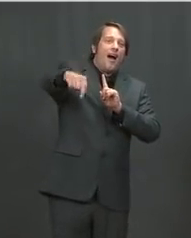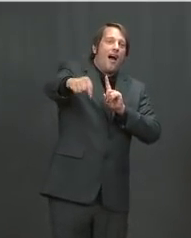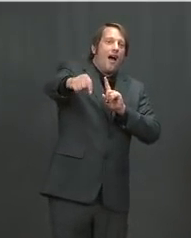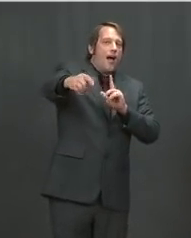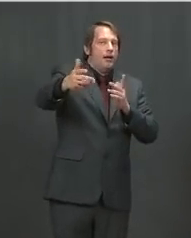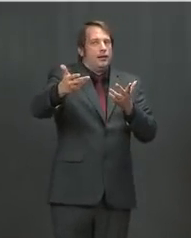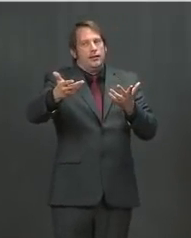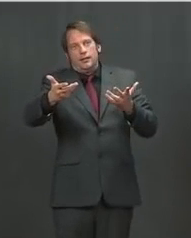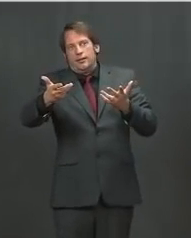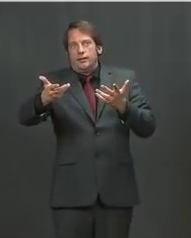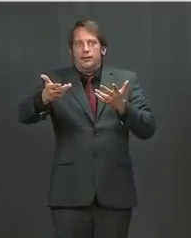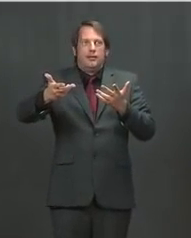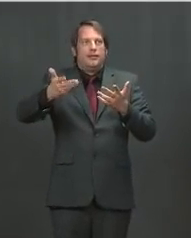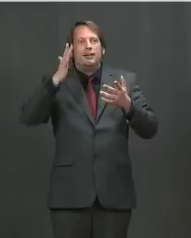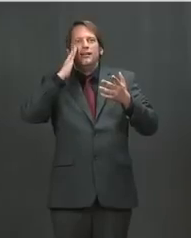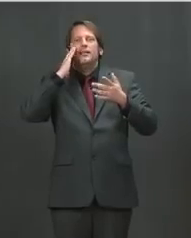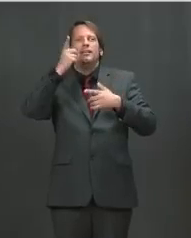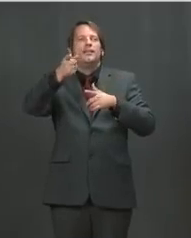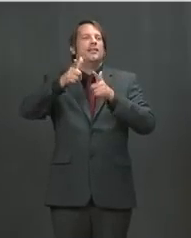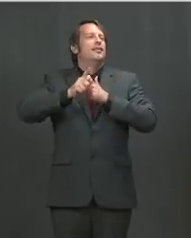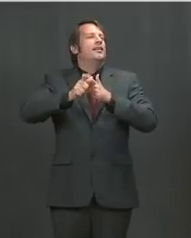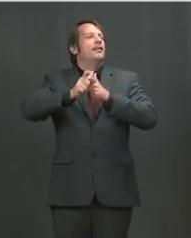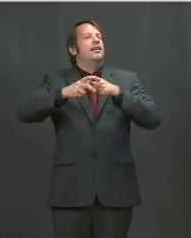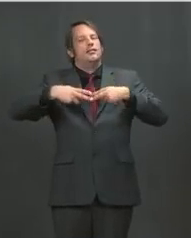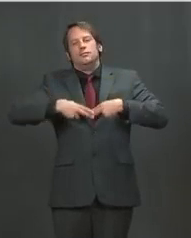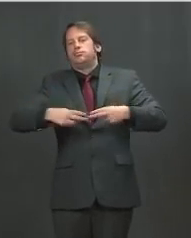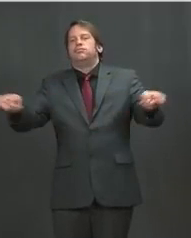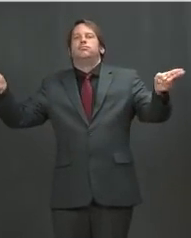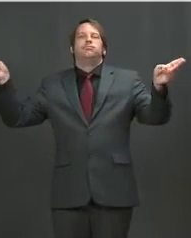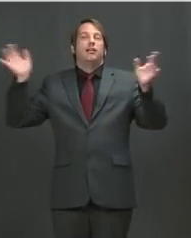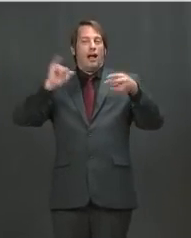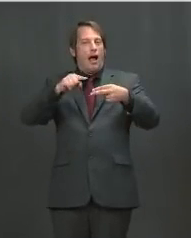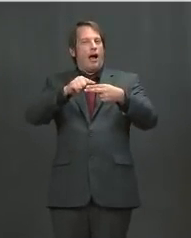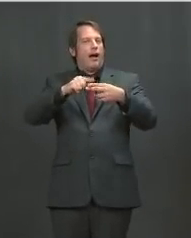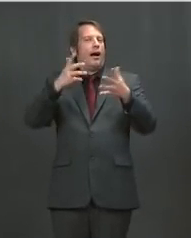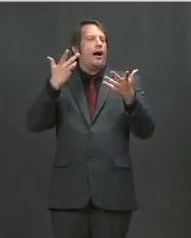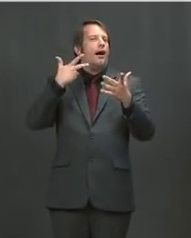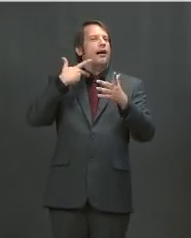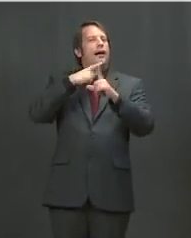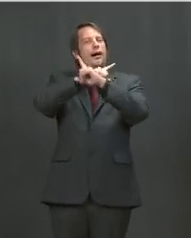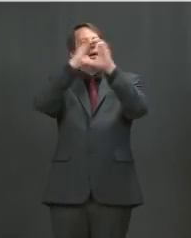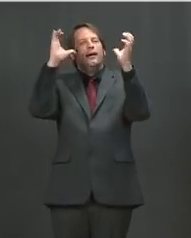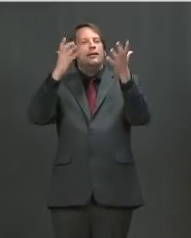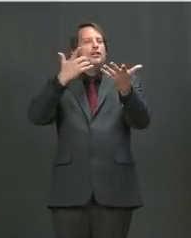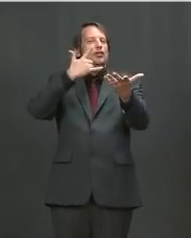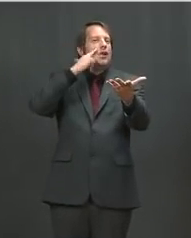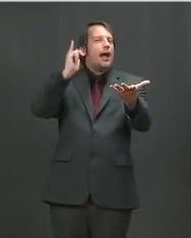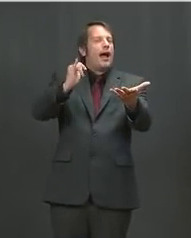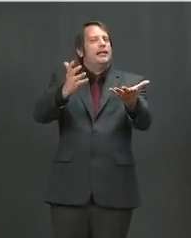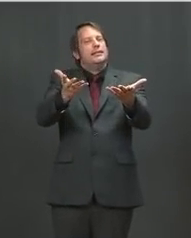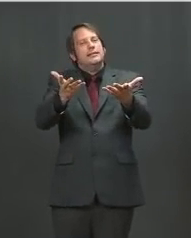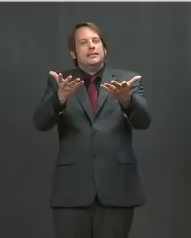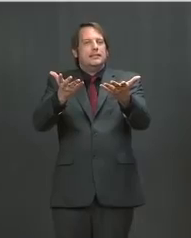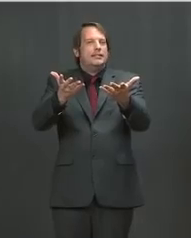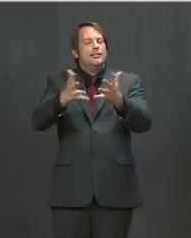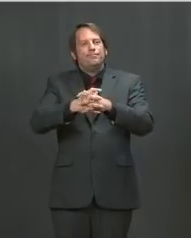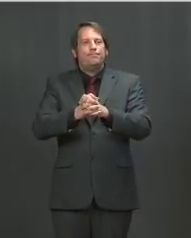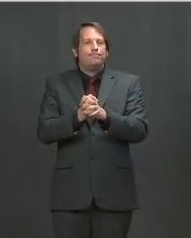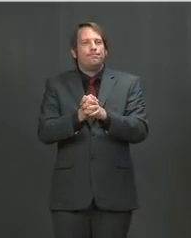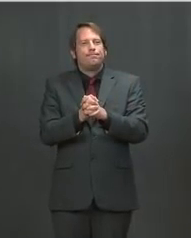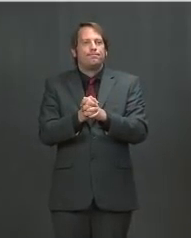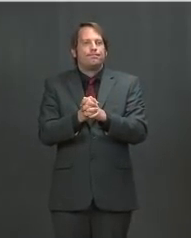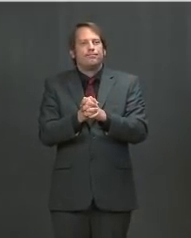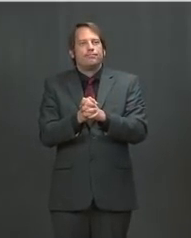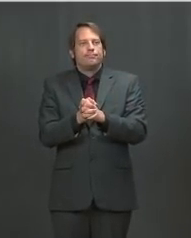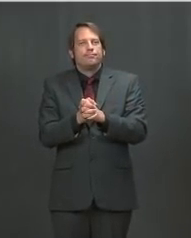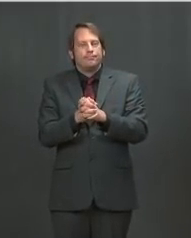we're going to experience. I think Dr. Walensky, I would offer, has been, leading commentary through kind of gradual steps